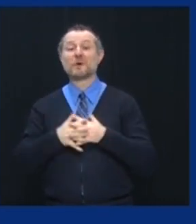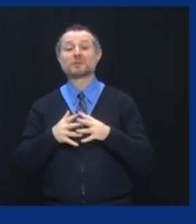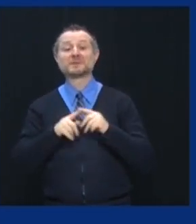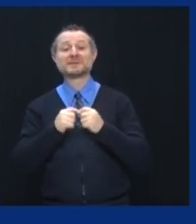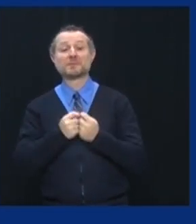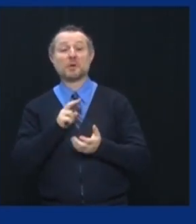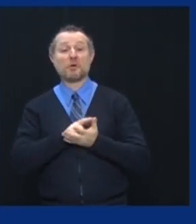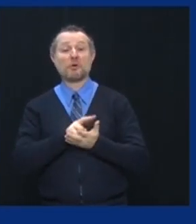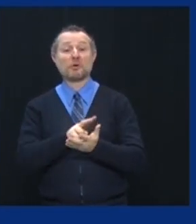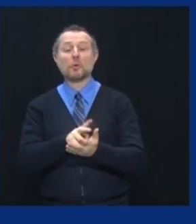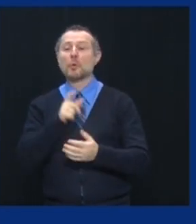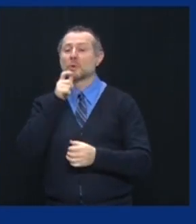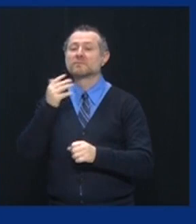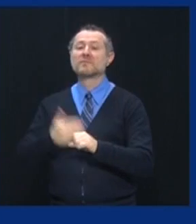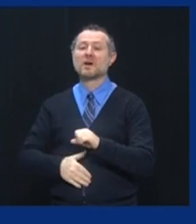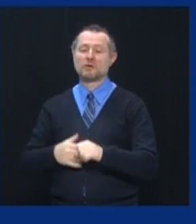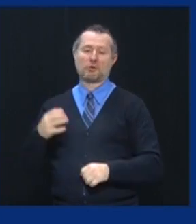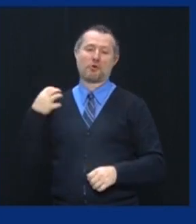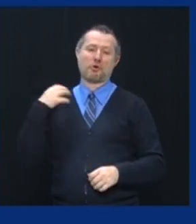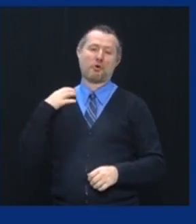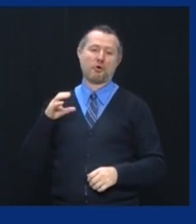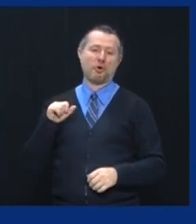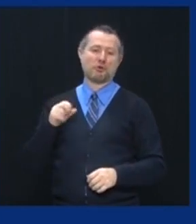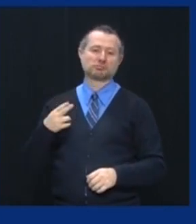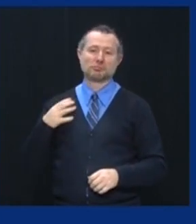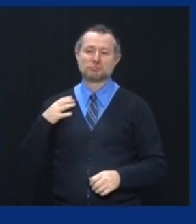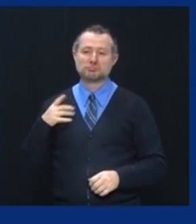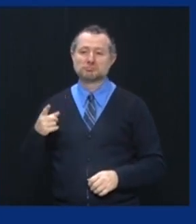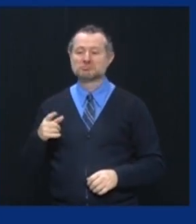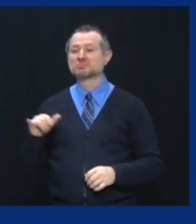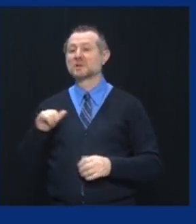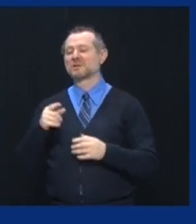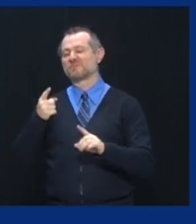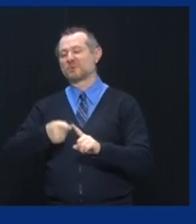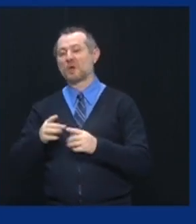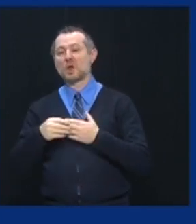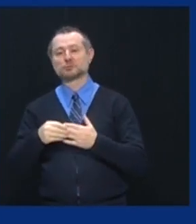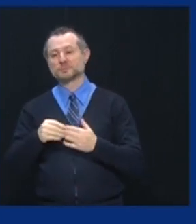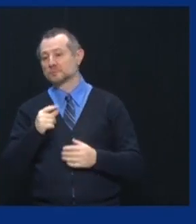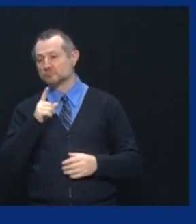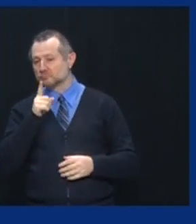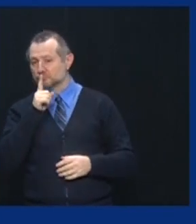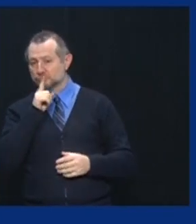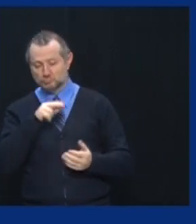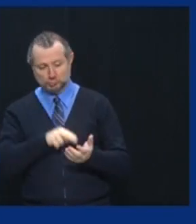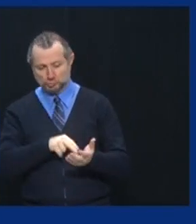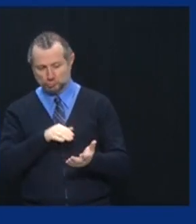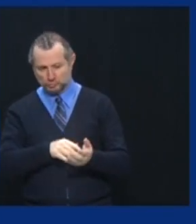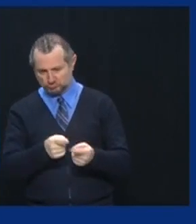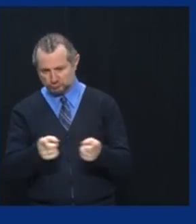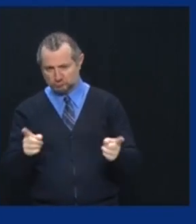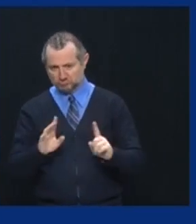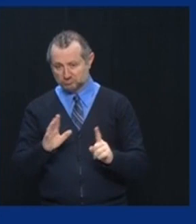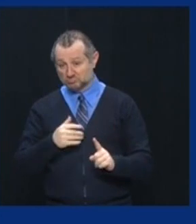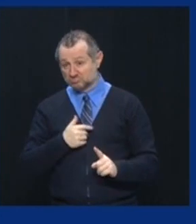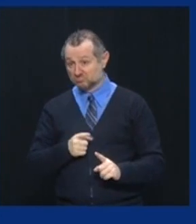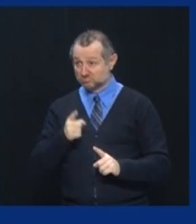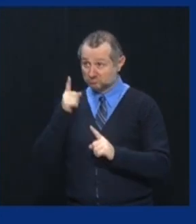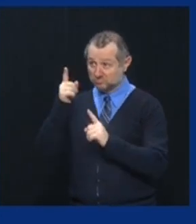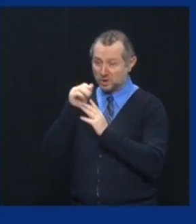It's about the leadership. So it's nothing about the nurses and the doctors. It's about the leadership. It's about the management. It always